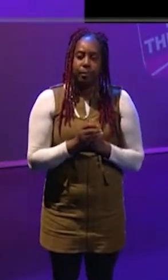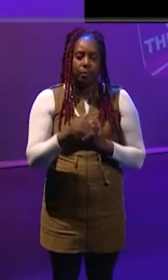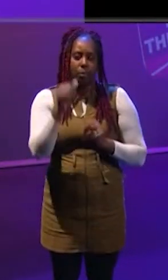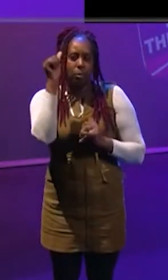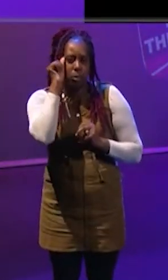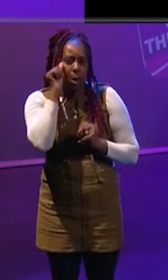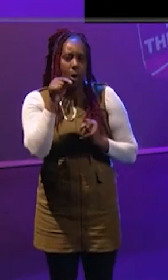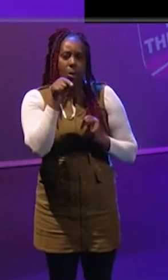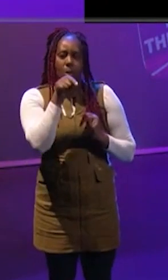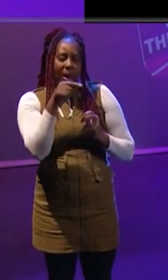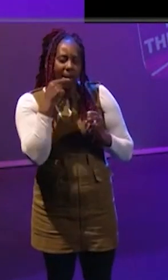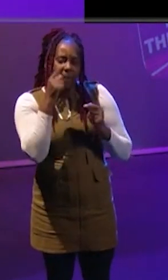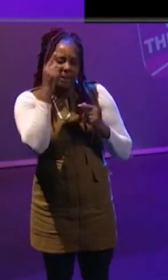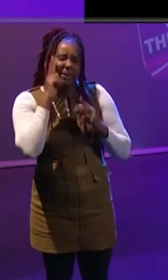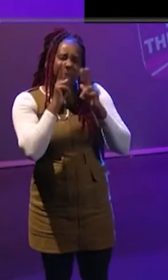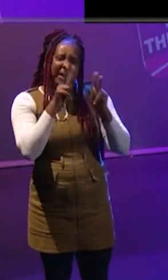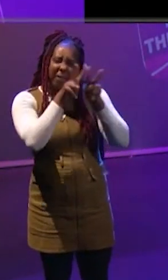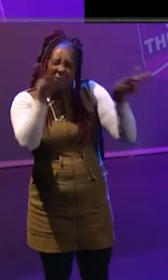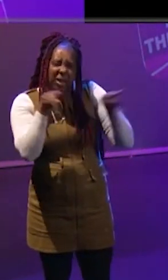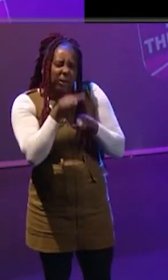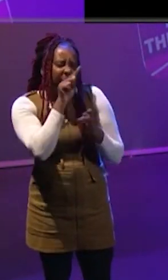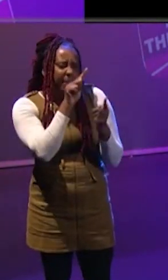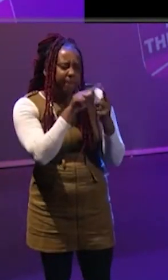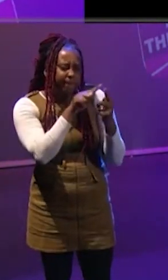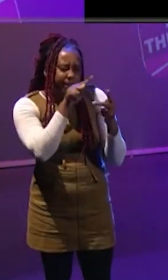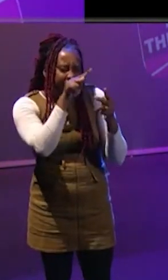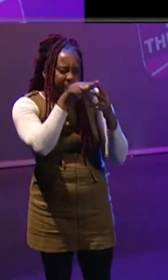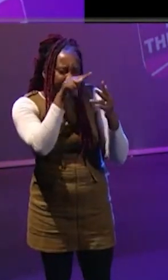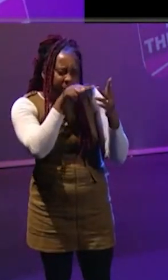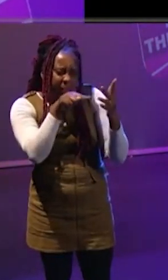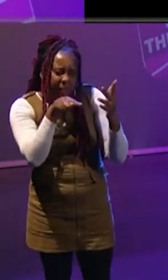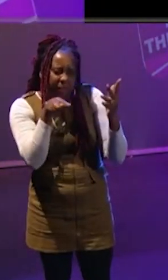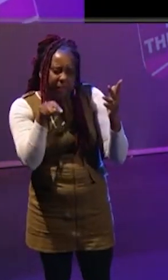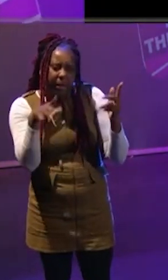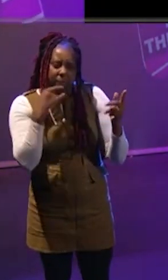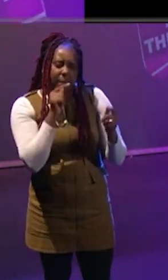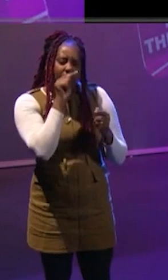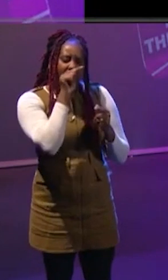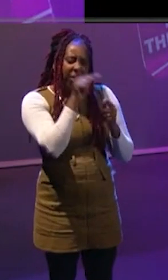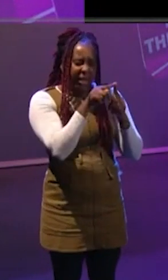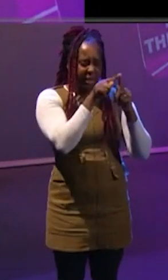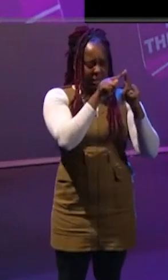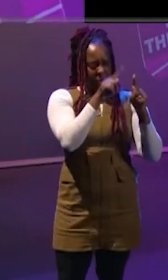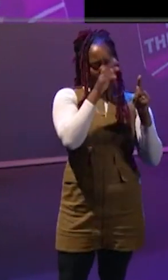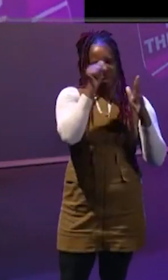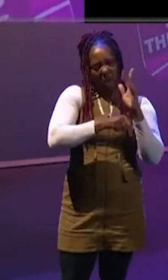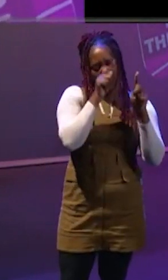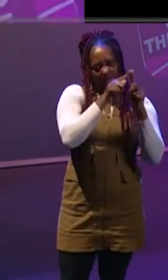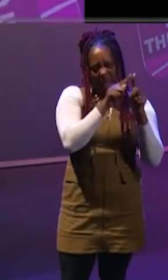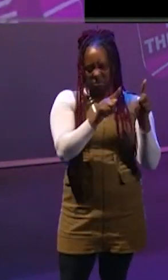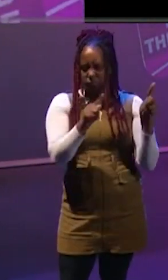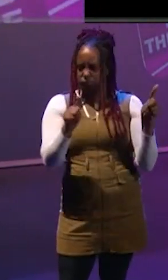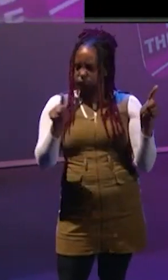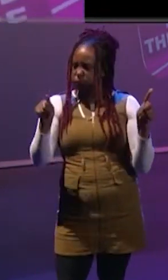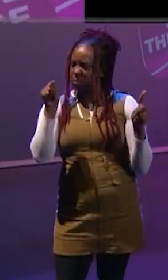going to go somewhere, and I can see the path for it. And sometimes it's a realistic thing about going, this is the scale that this show works on, and it fits